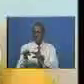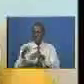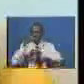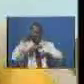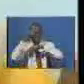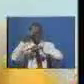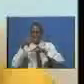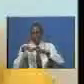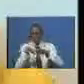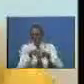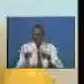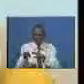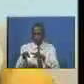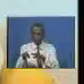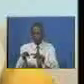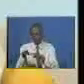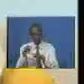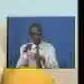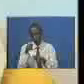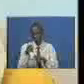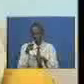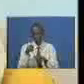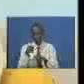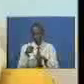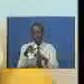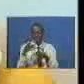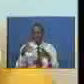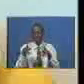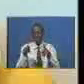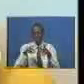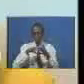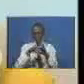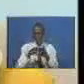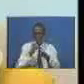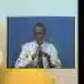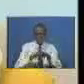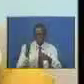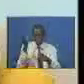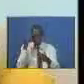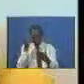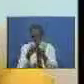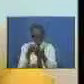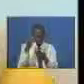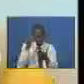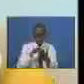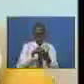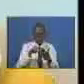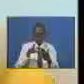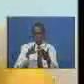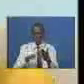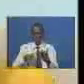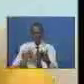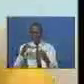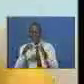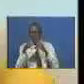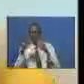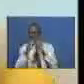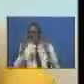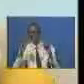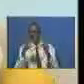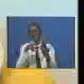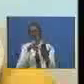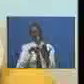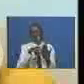university with pens and prints so all along when they were doing Braille they were not actually feeling the words they were actually reading the words